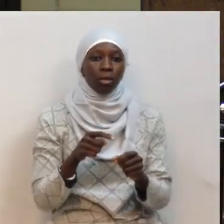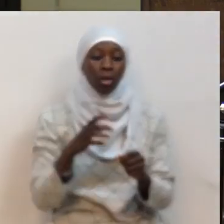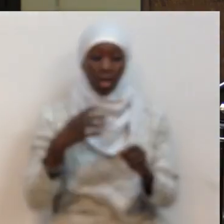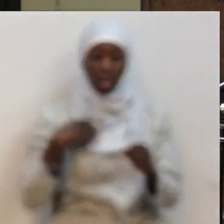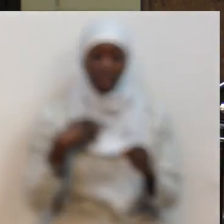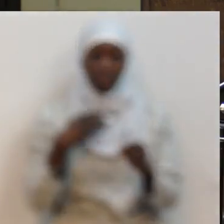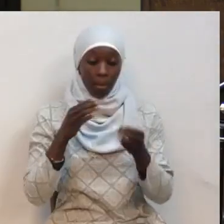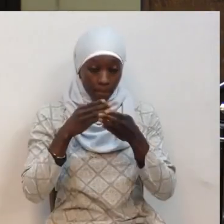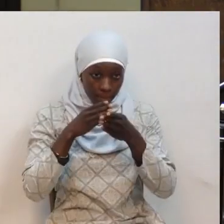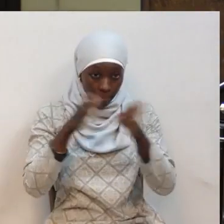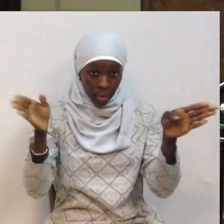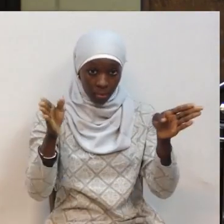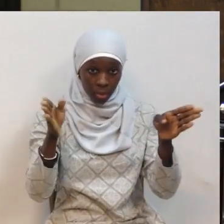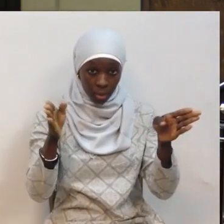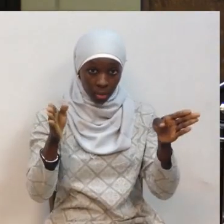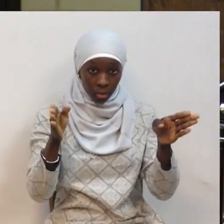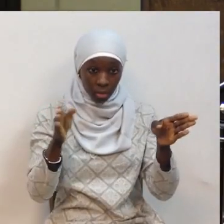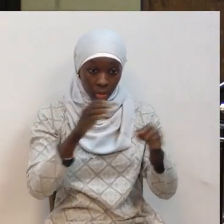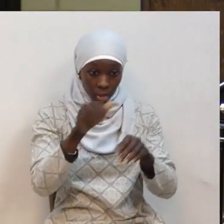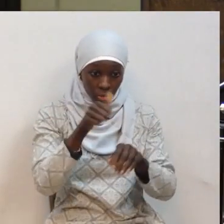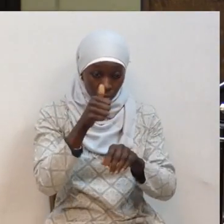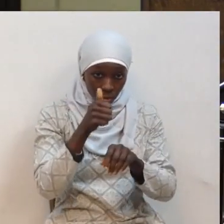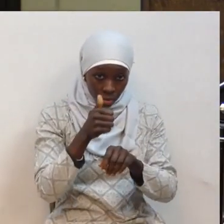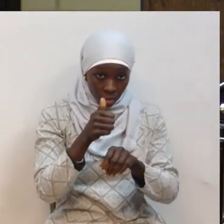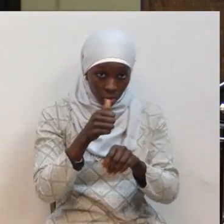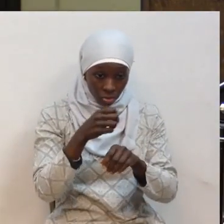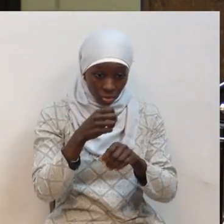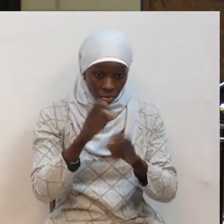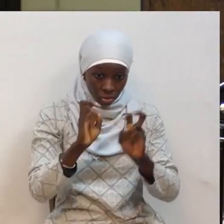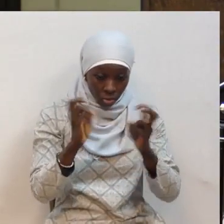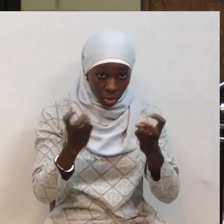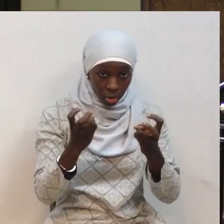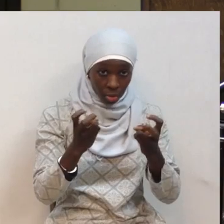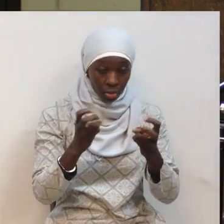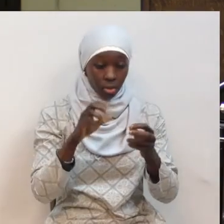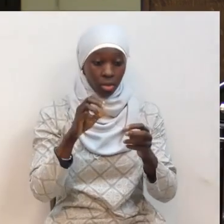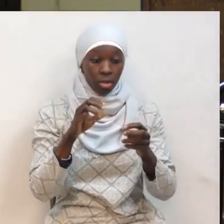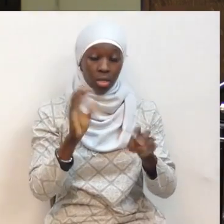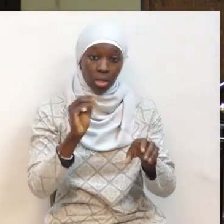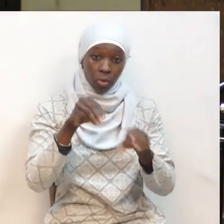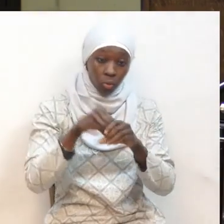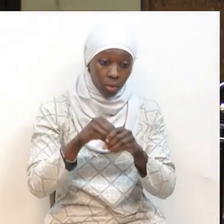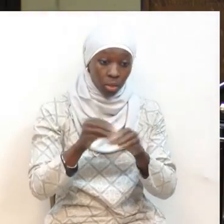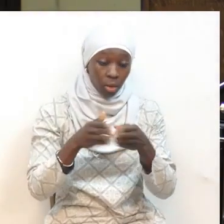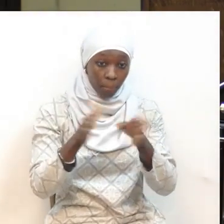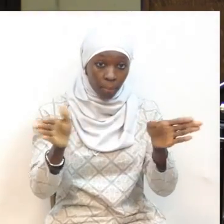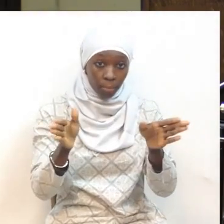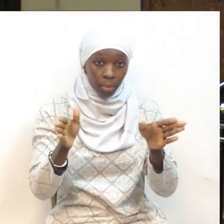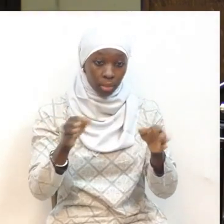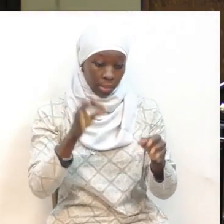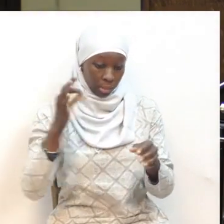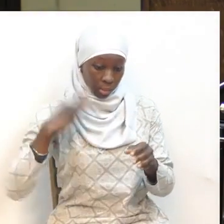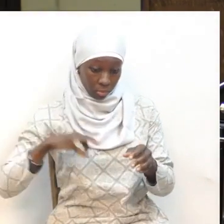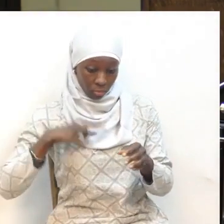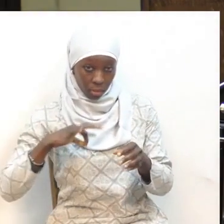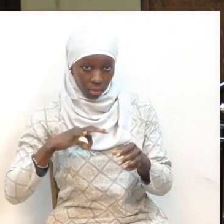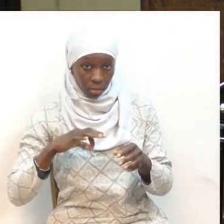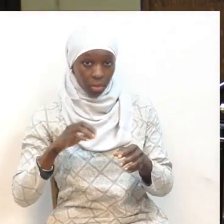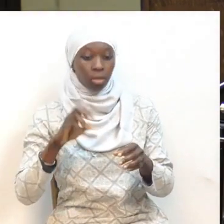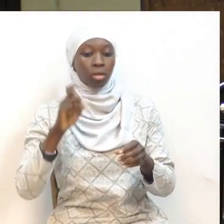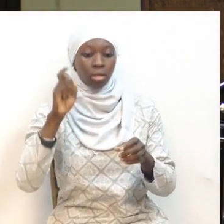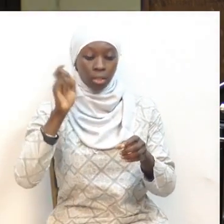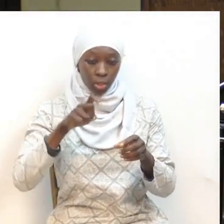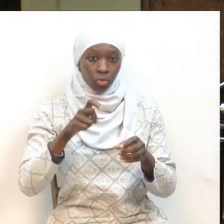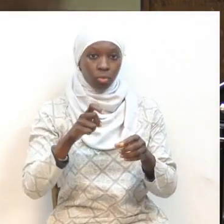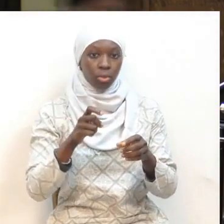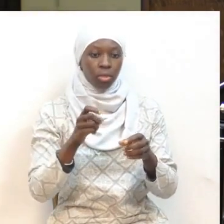public matters, matters of public interest, ought to be decided in a certain way. This way